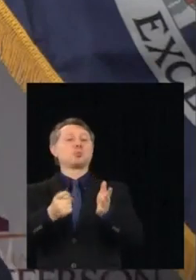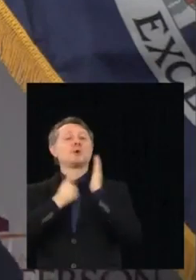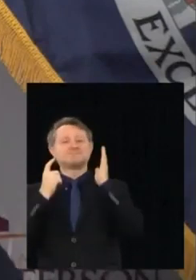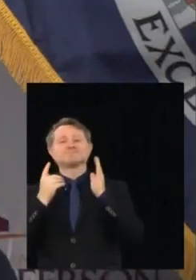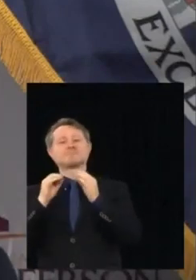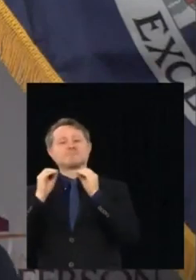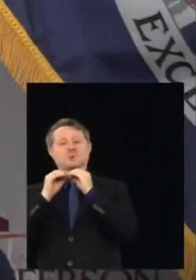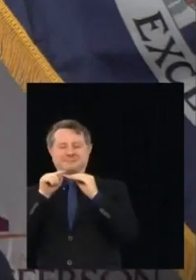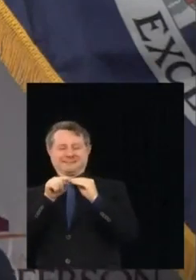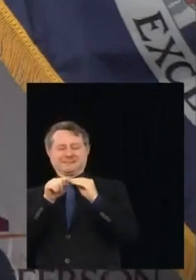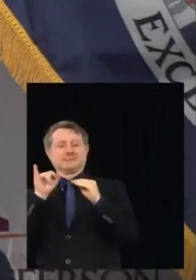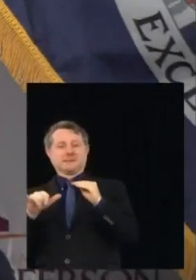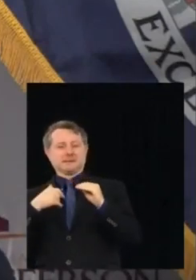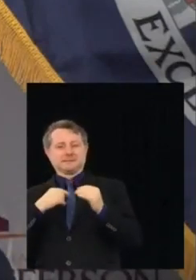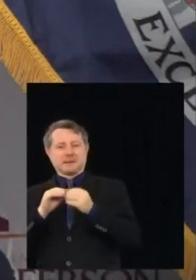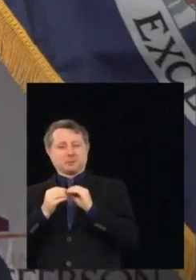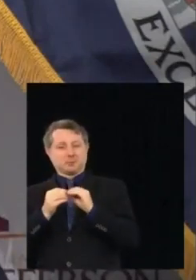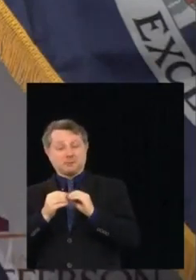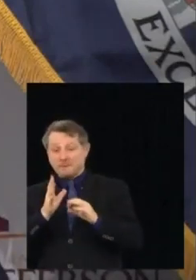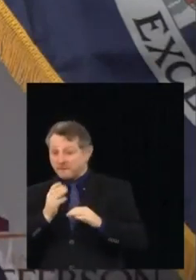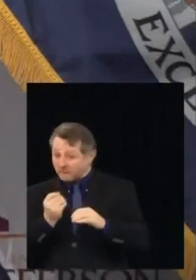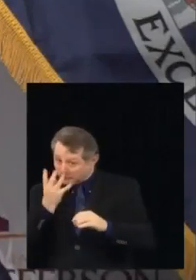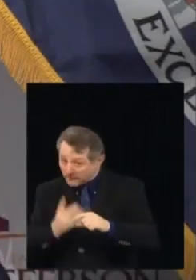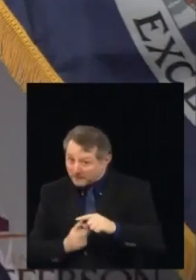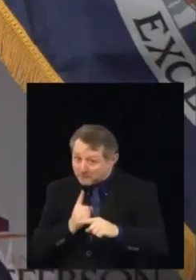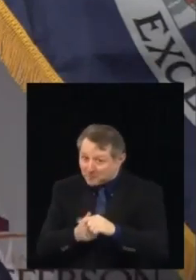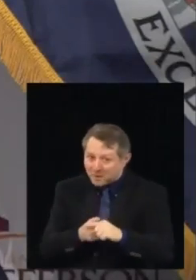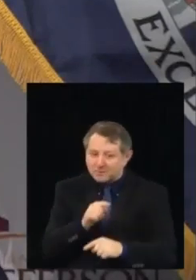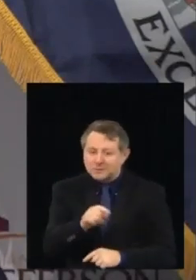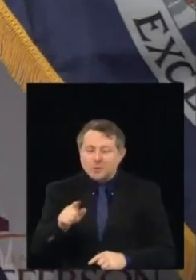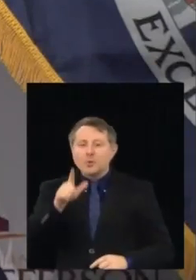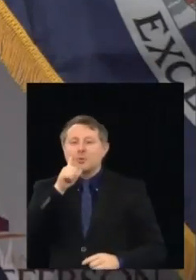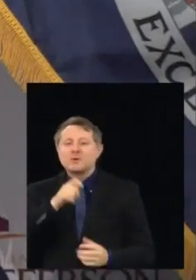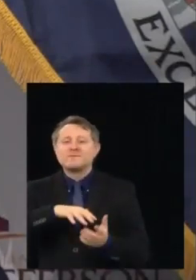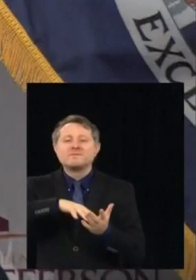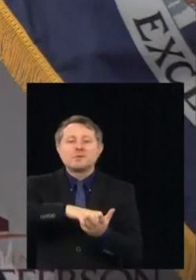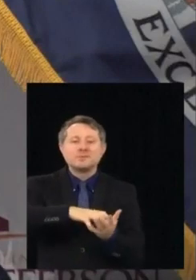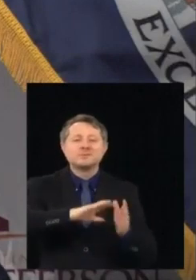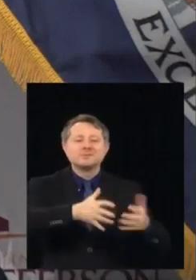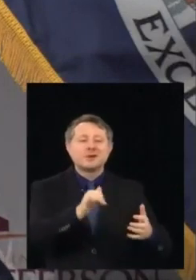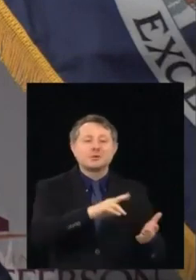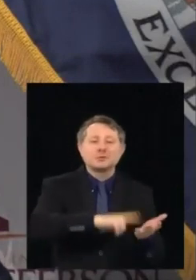test special vulnerable populations, nursing homes,